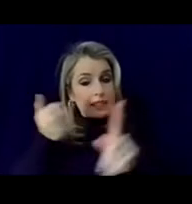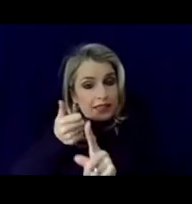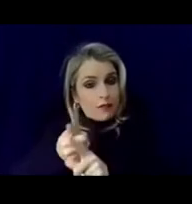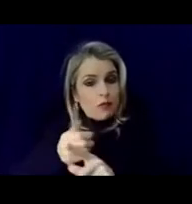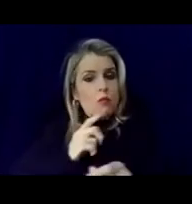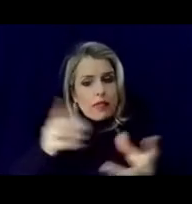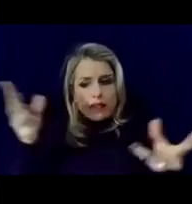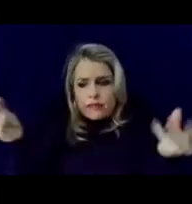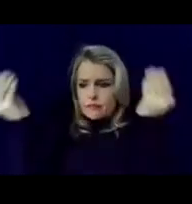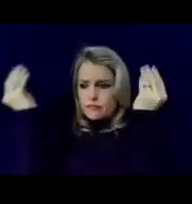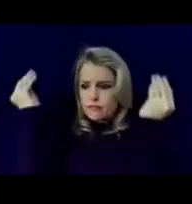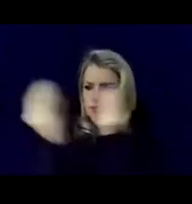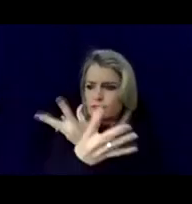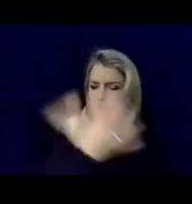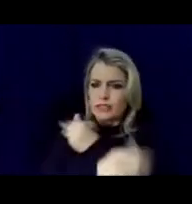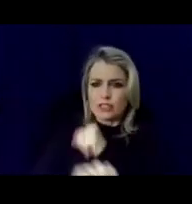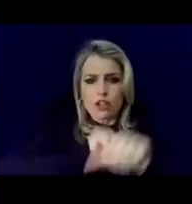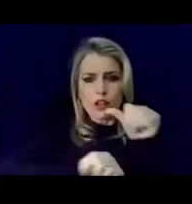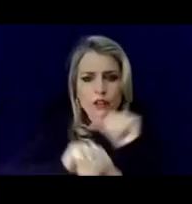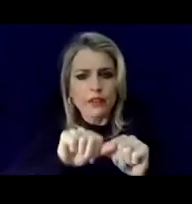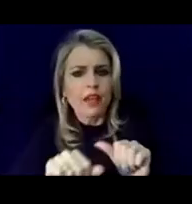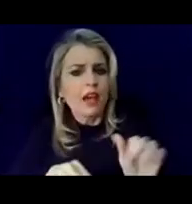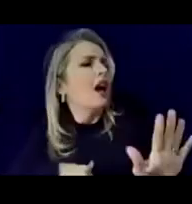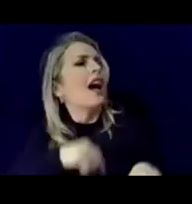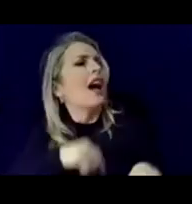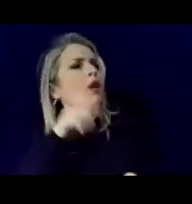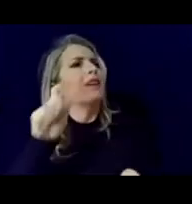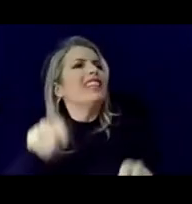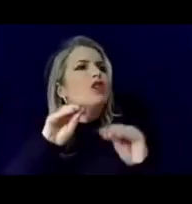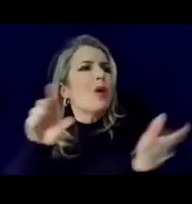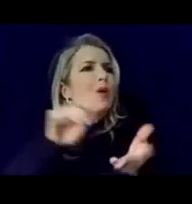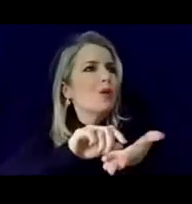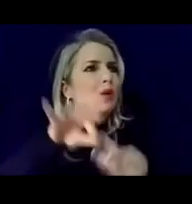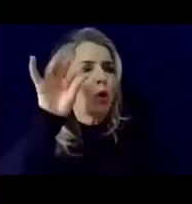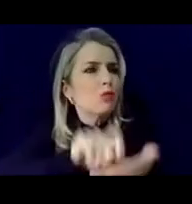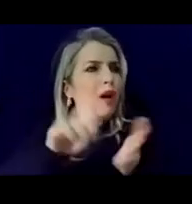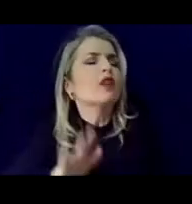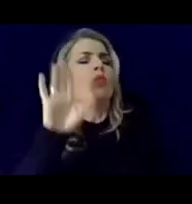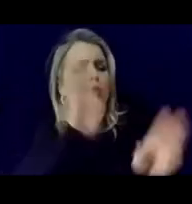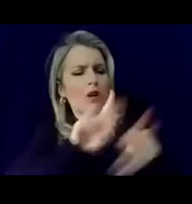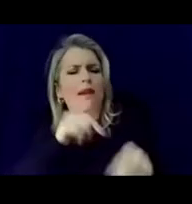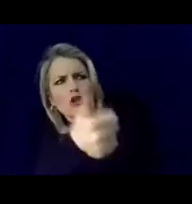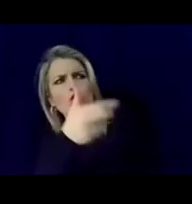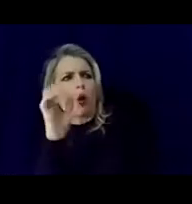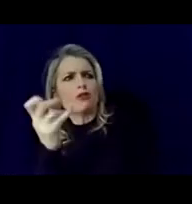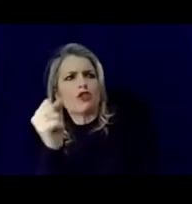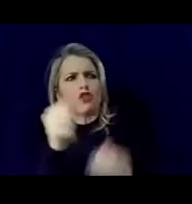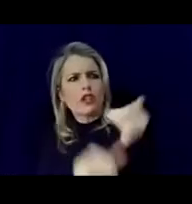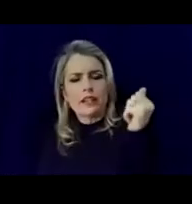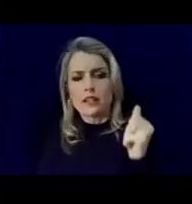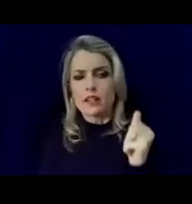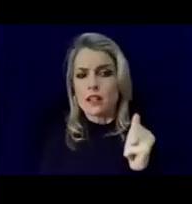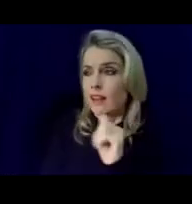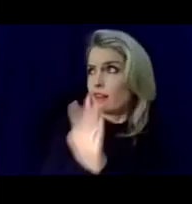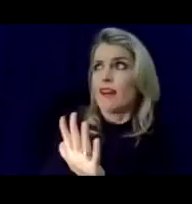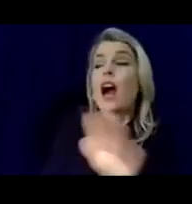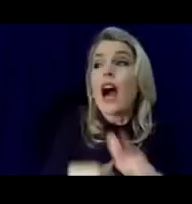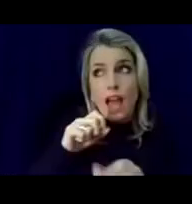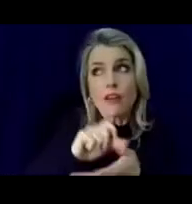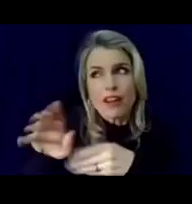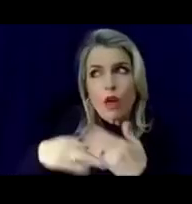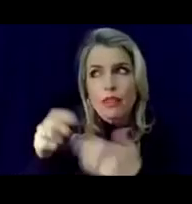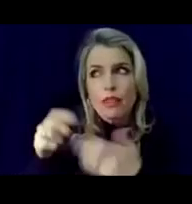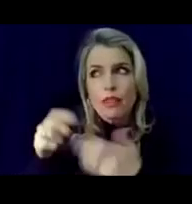each other. And trust, I don't need no ghostwriter. You worry about your own shit. I wrote all the